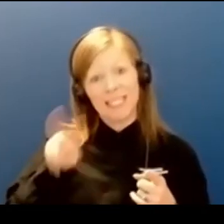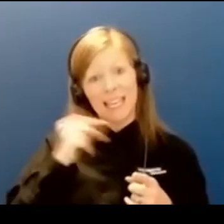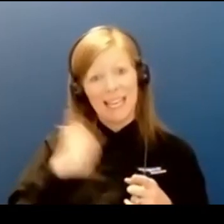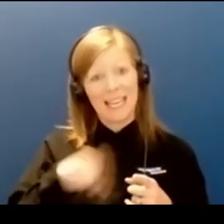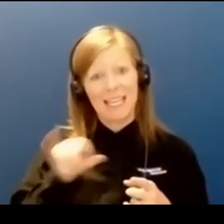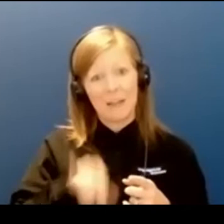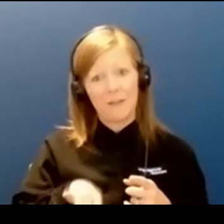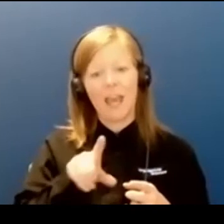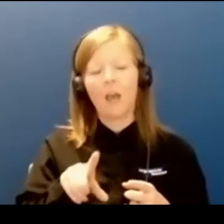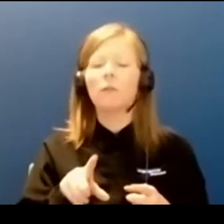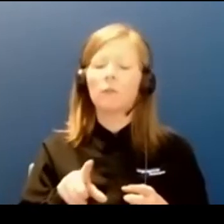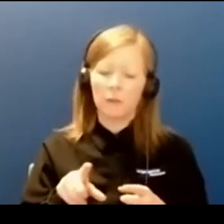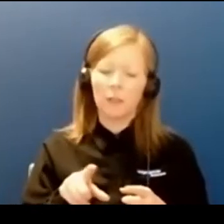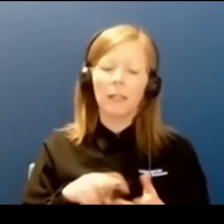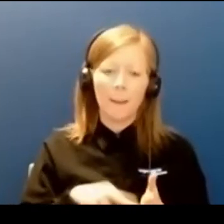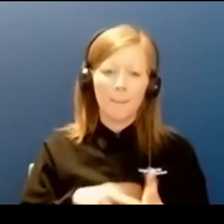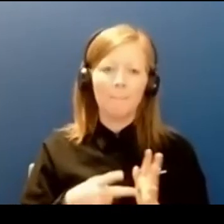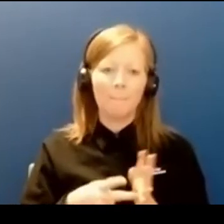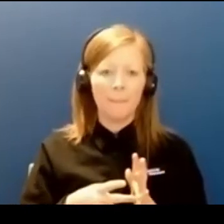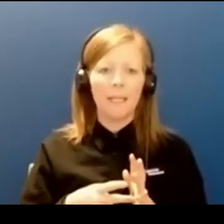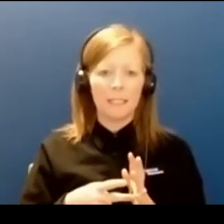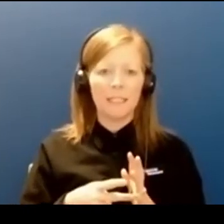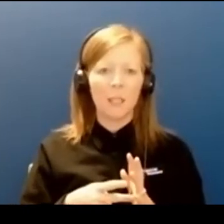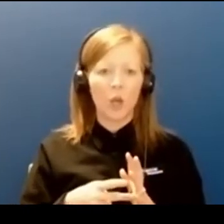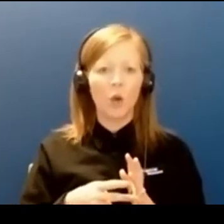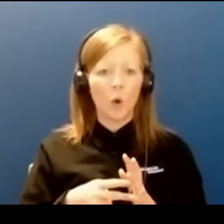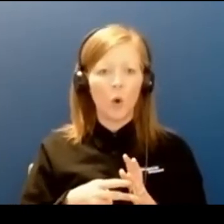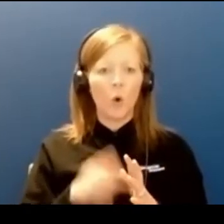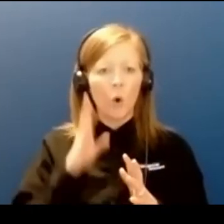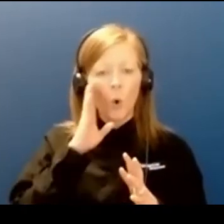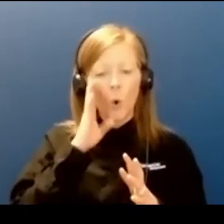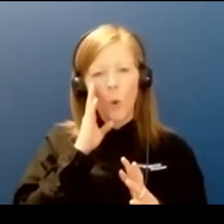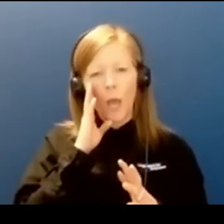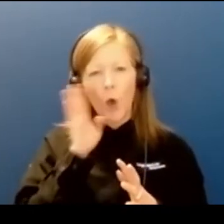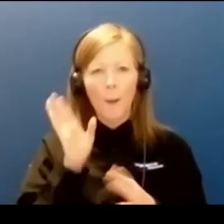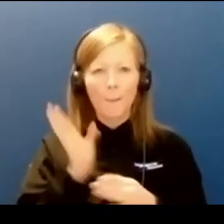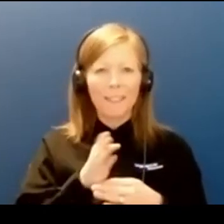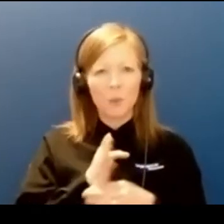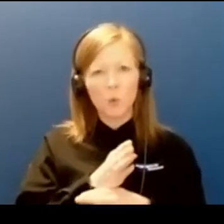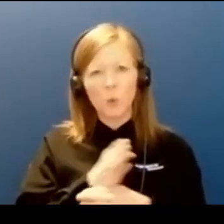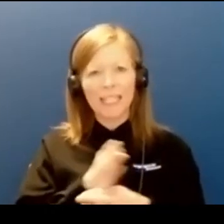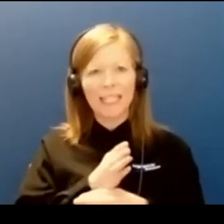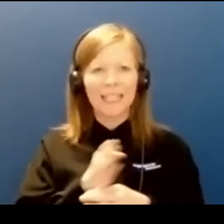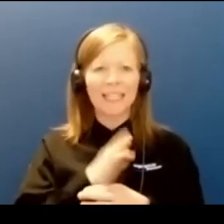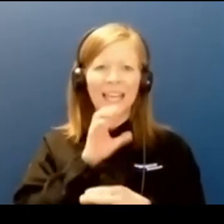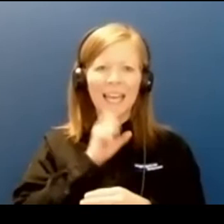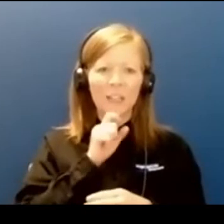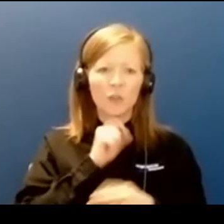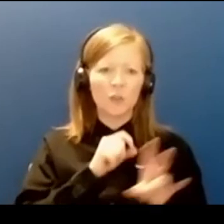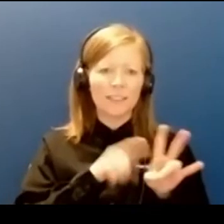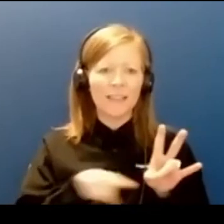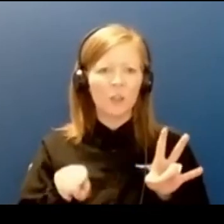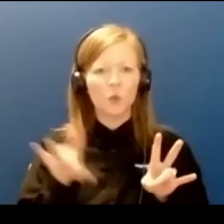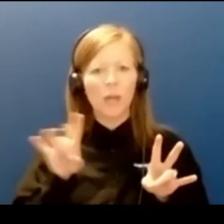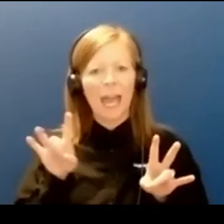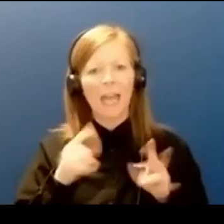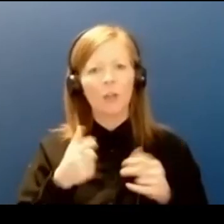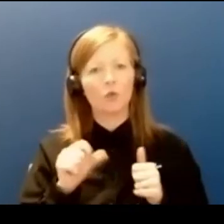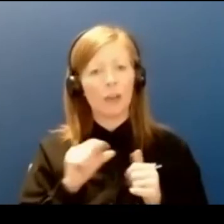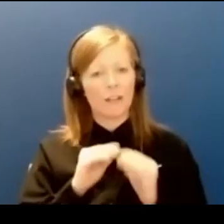there's a high likelihood that you're going to see the orthodontist between the ages of 7 or 8 to try to correct some of